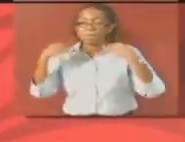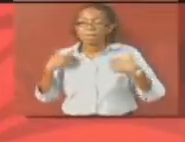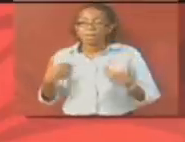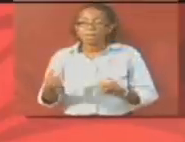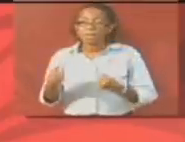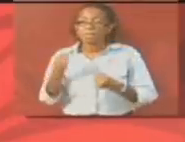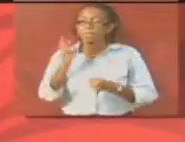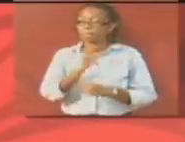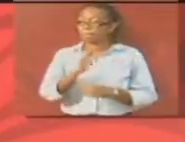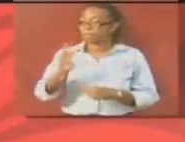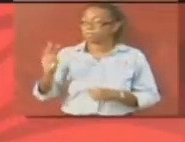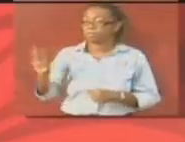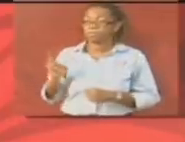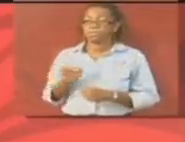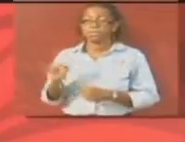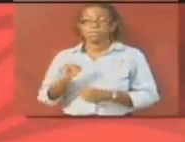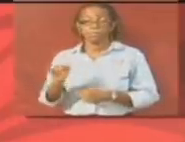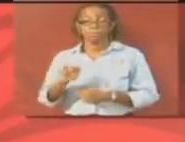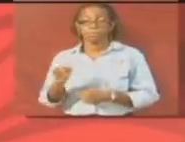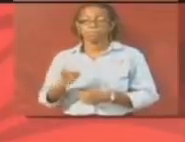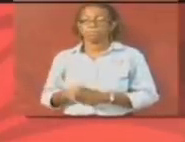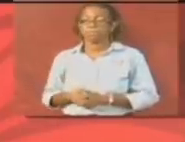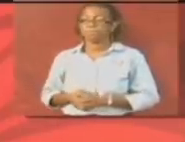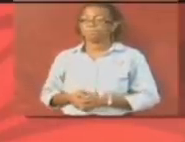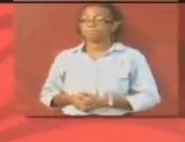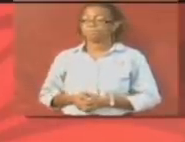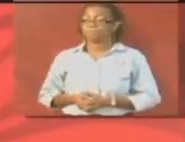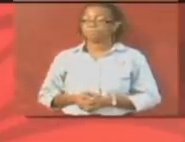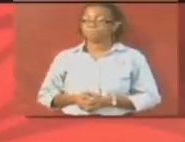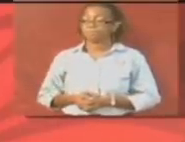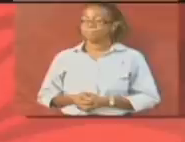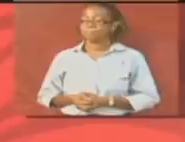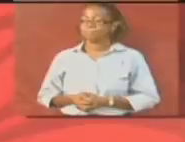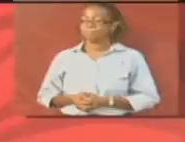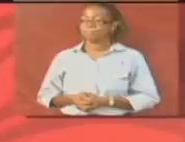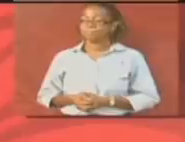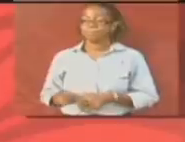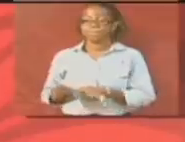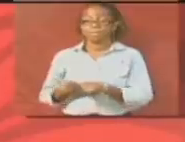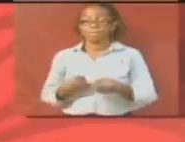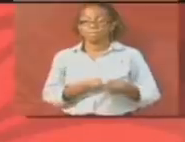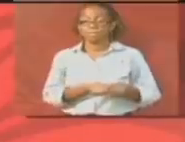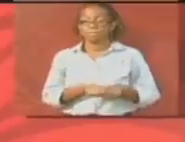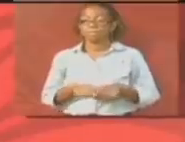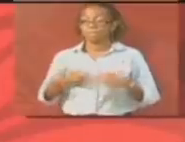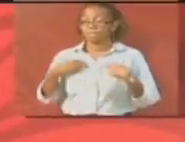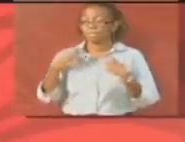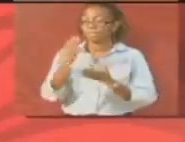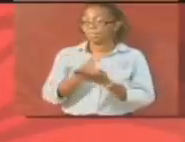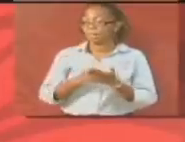that Dr. Othello, our Director of Mental Health, has also been providing guidance